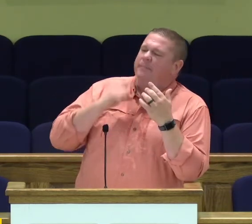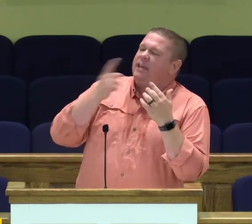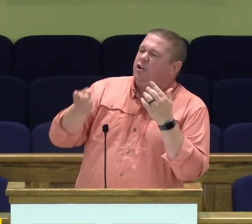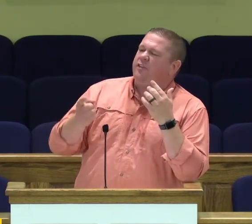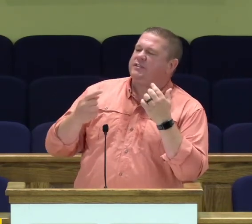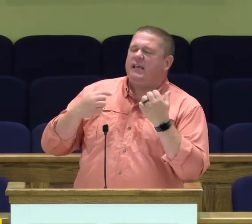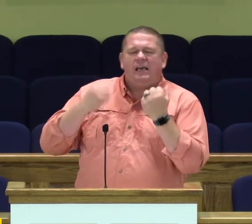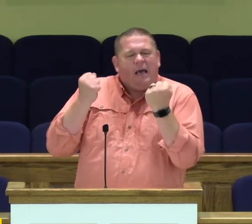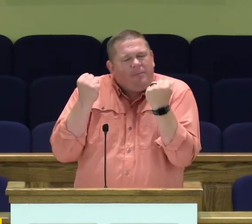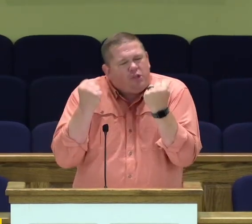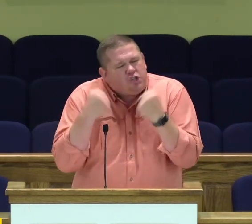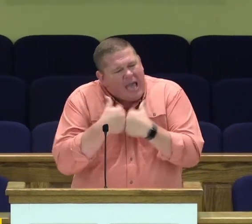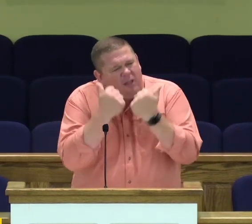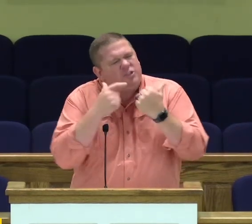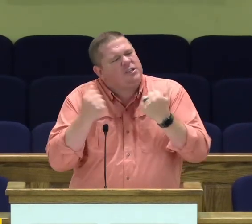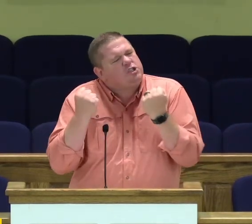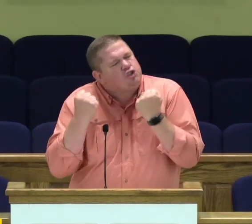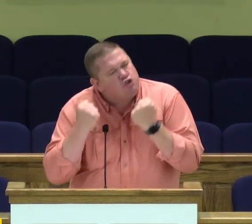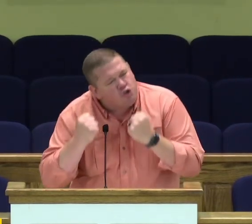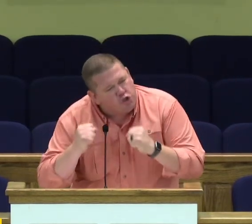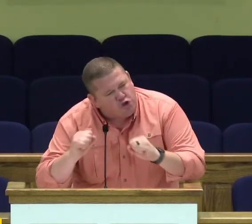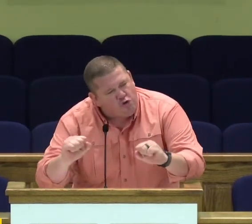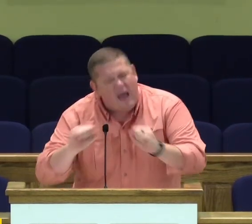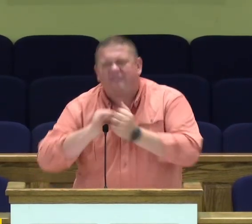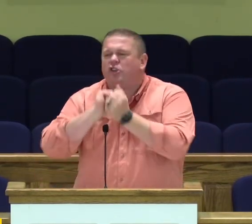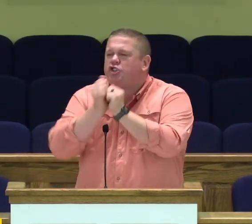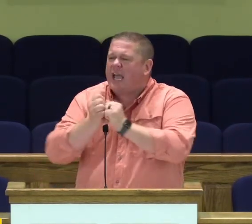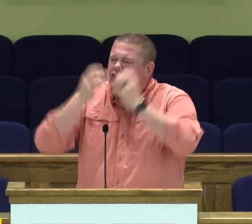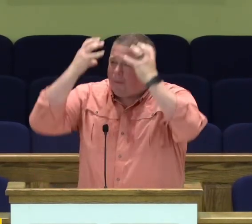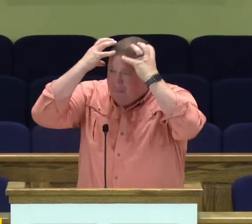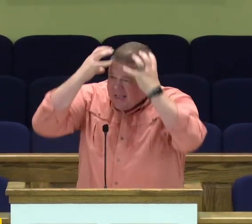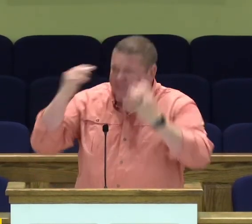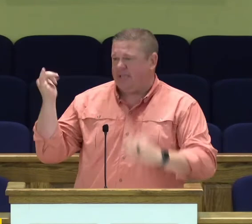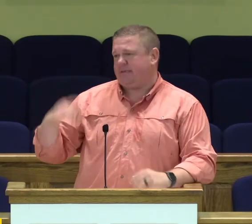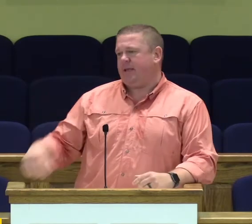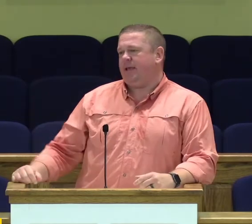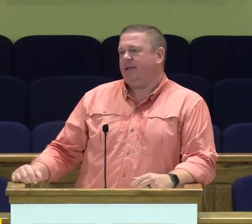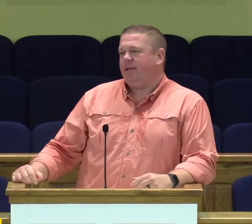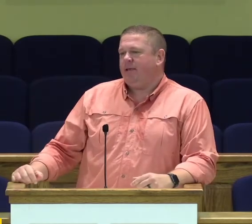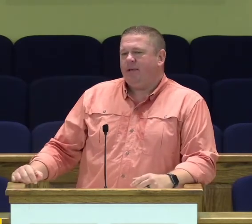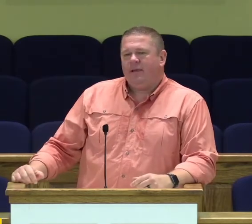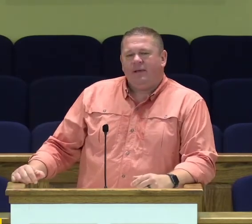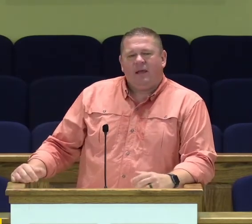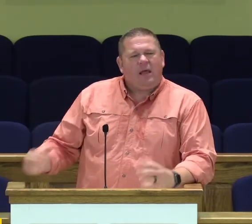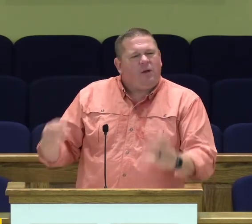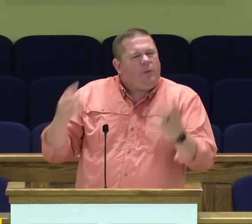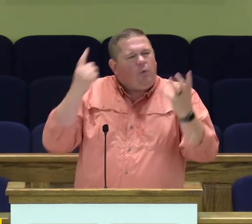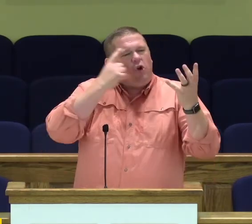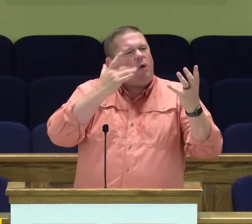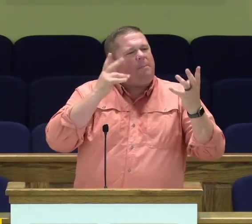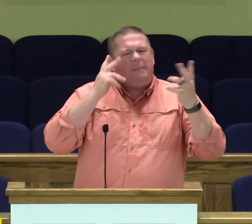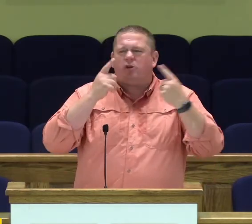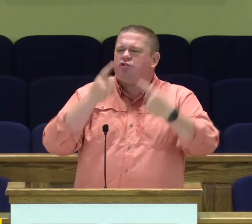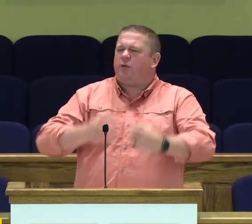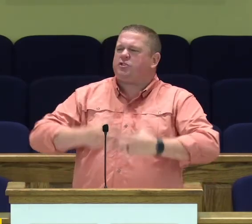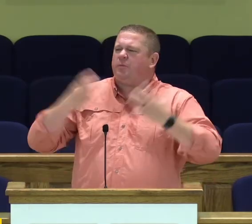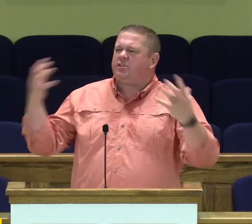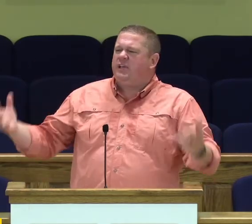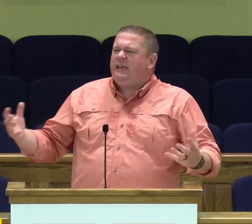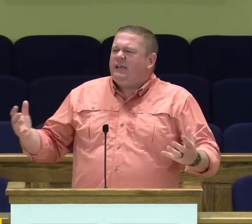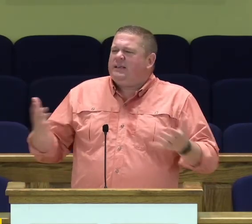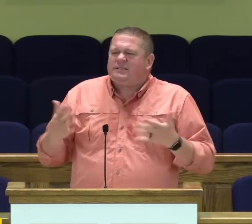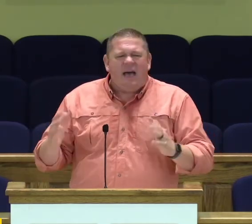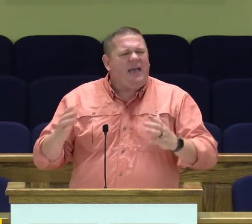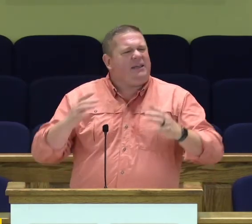But I am telling you this. The challenge is just to strive to change our mindset today. And we wonder why people are struggling with so